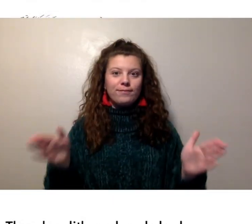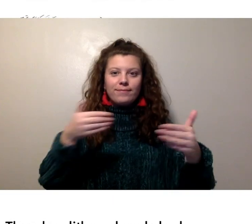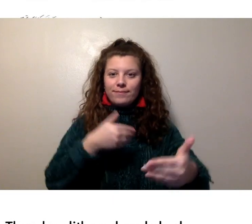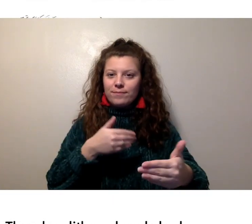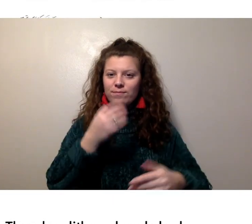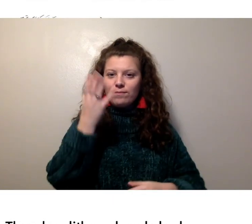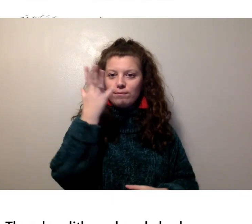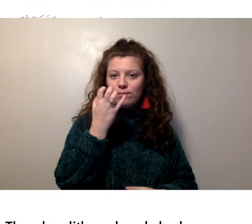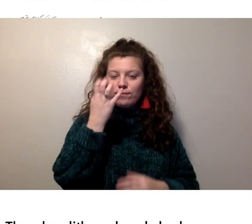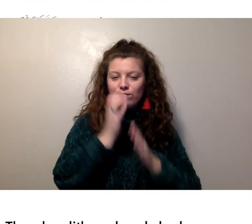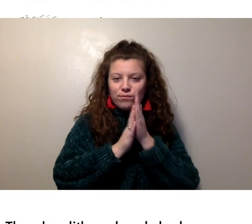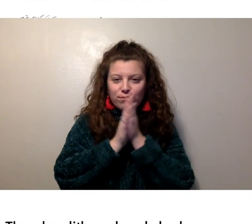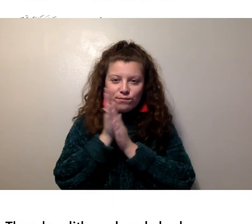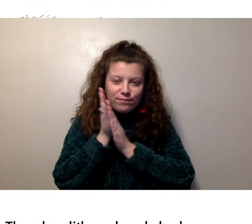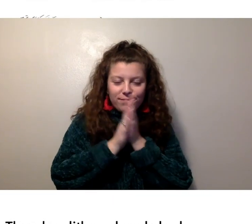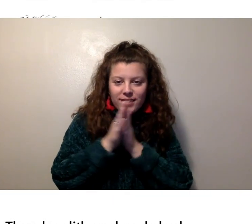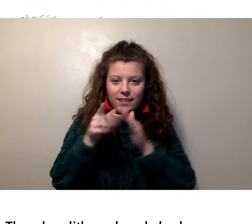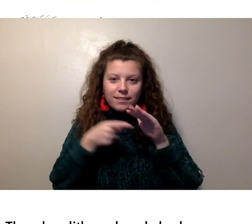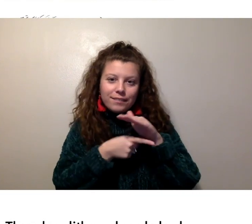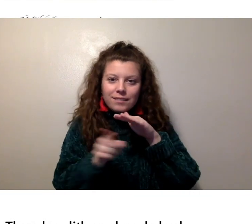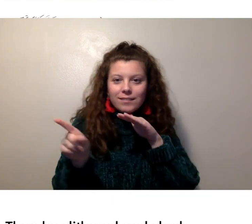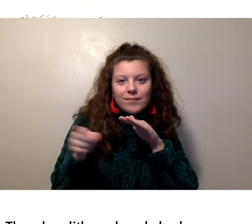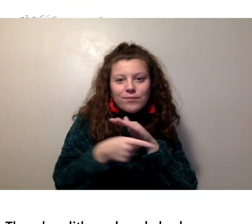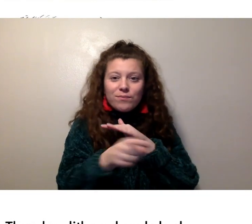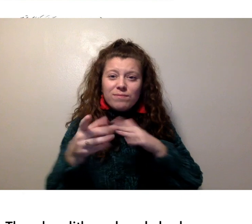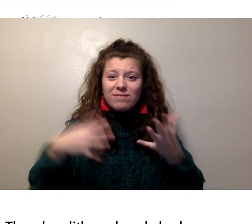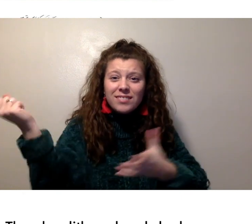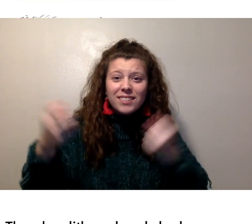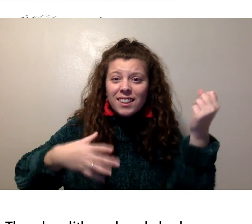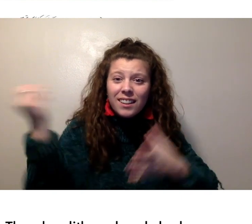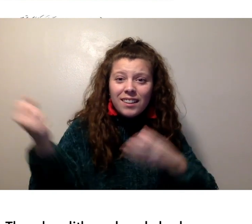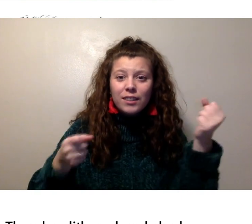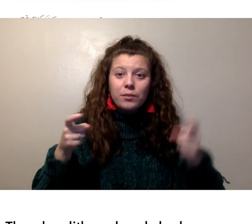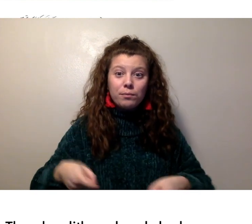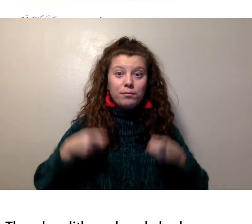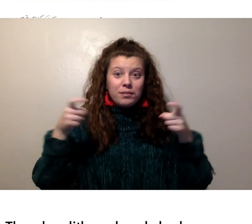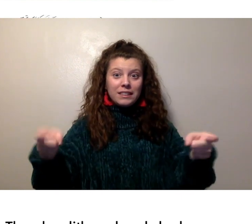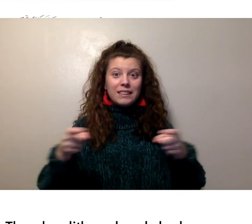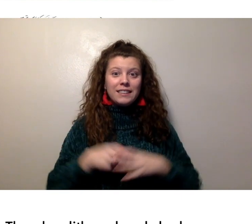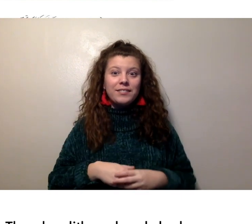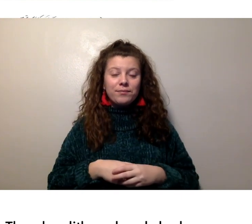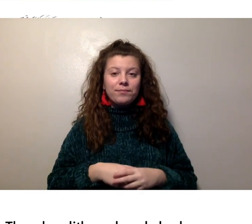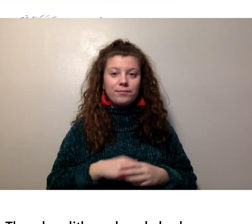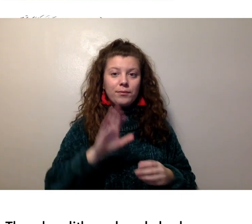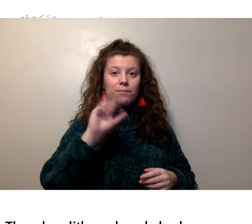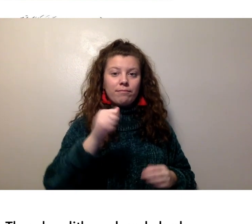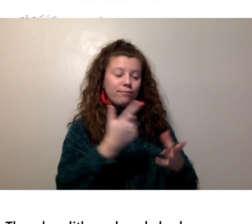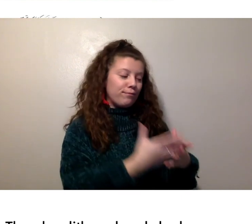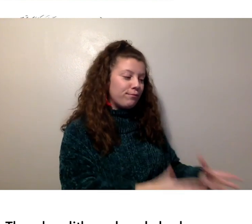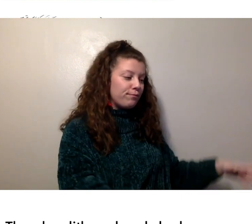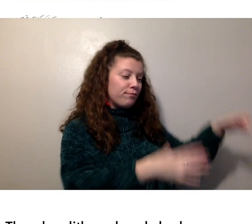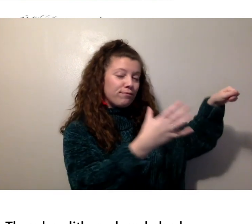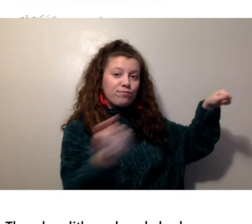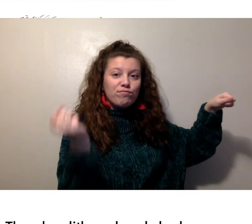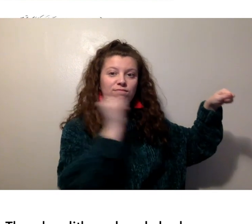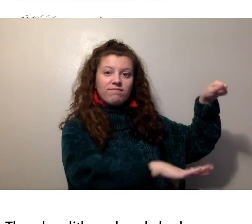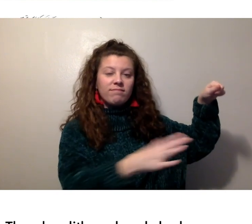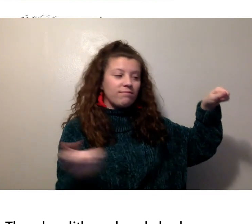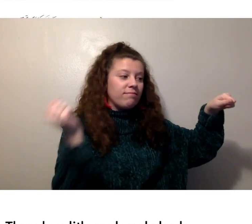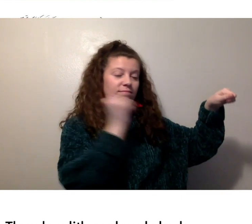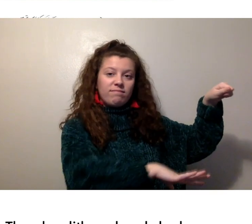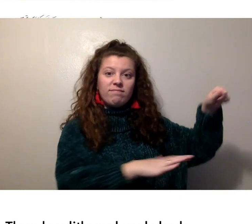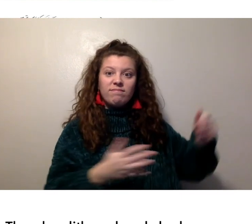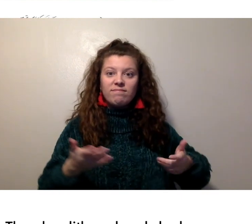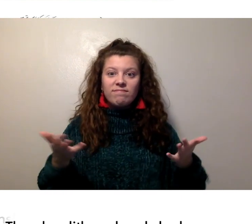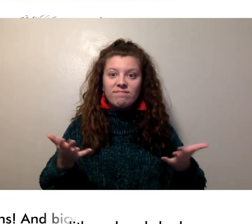Then he slithered and slunk with a smile most unpleasant around the whole room, and he took every present.